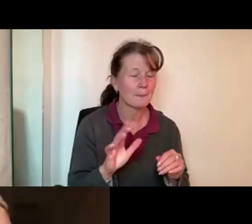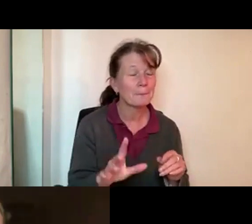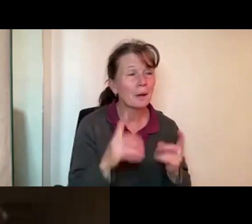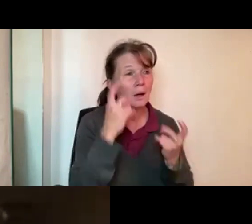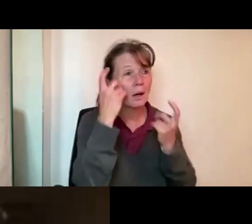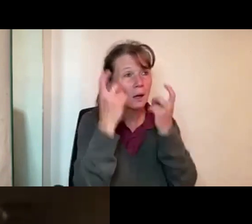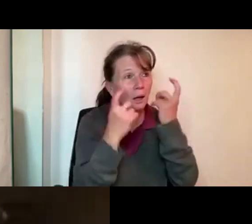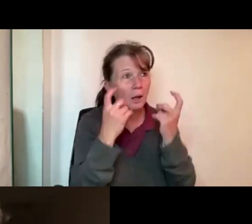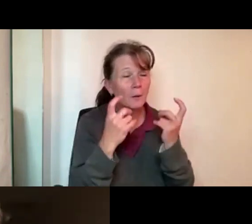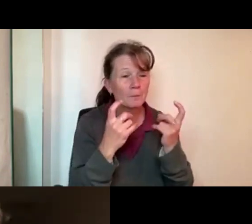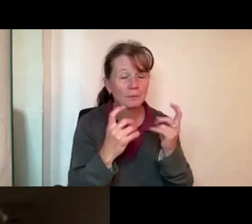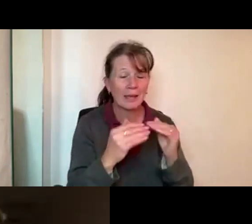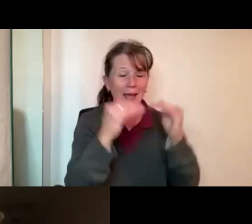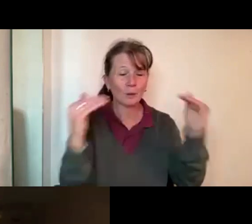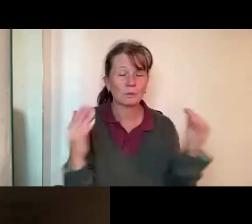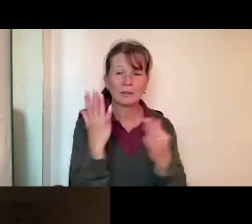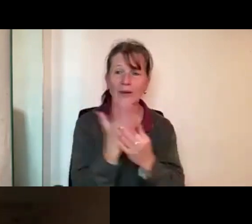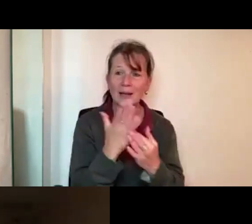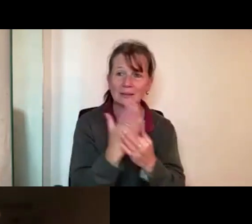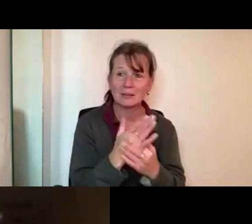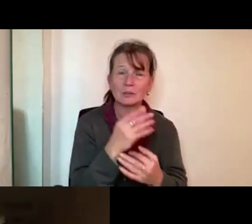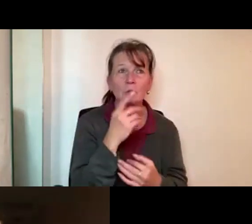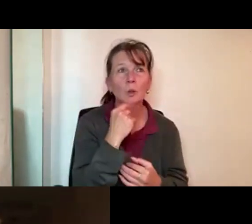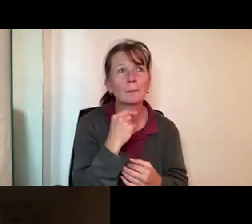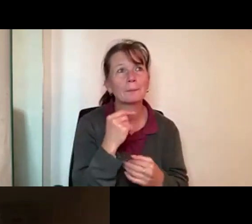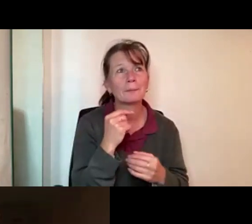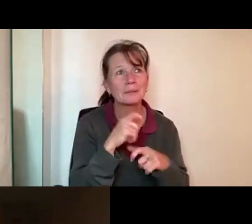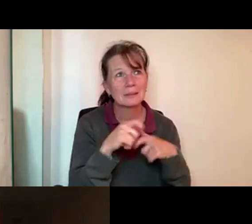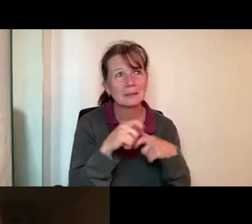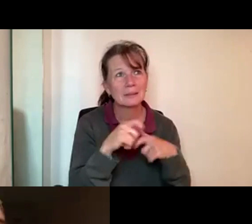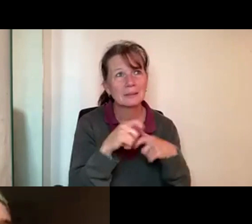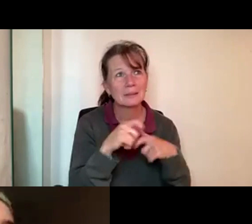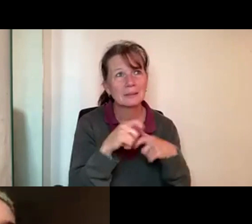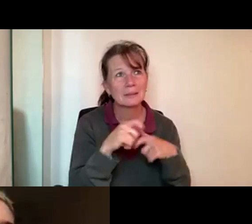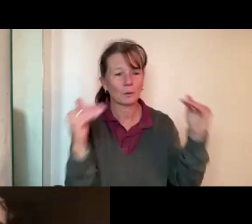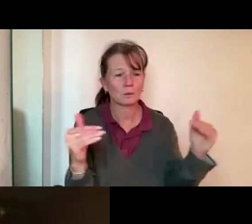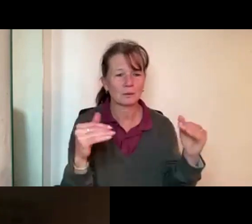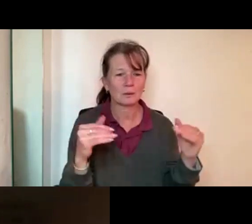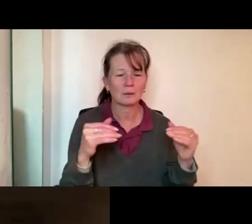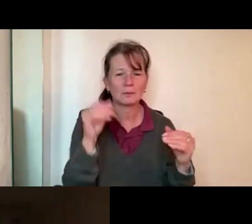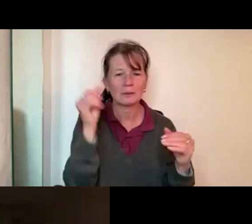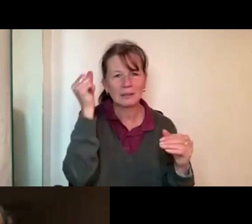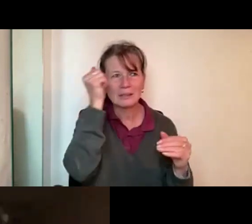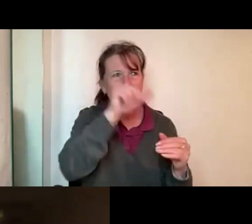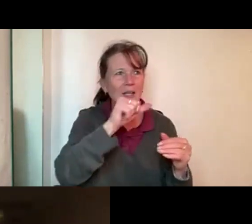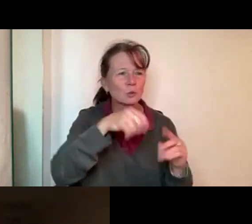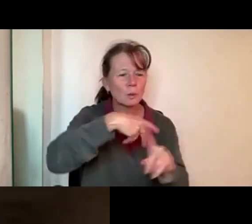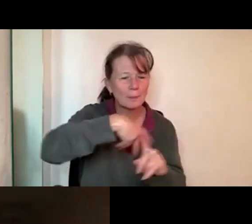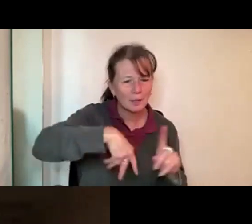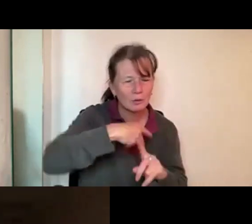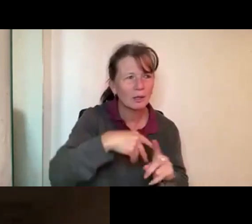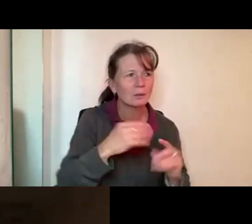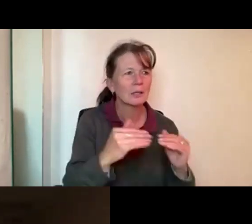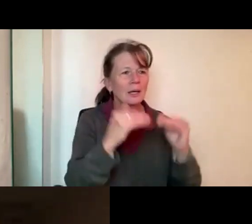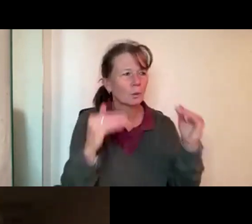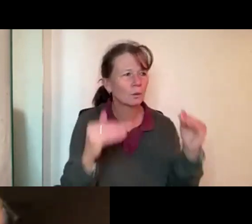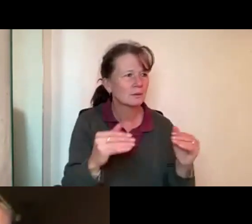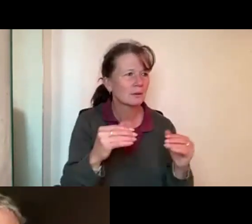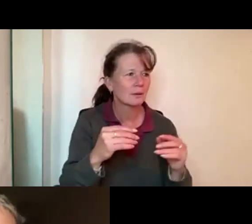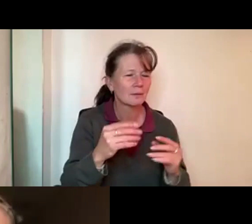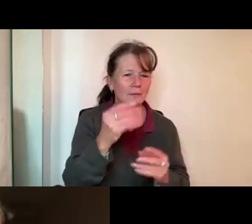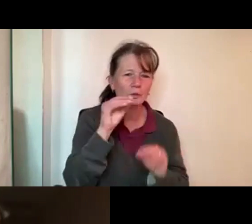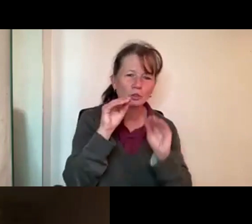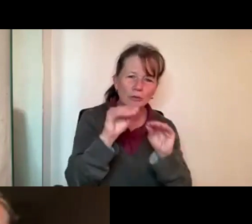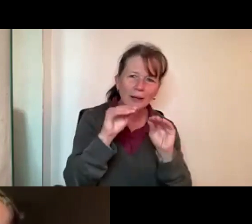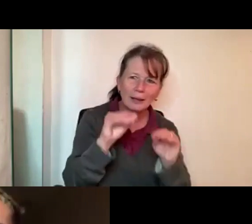about equity of access can also look like equity of intellectual backgrounds, equity of trainings, that Rylan is a singer with these